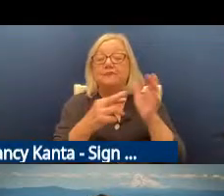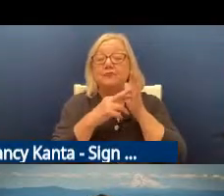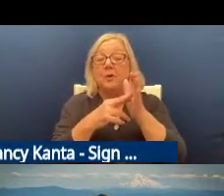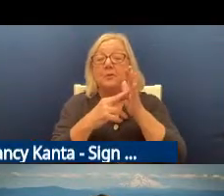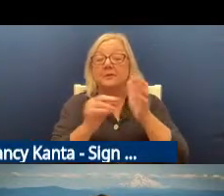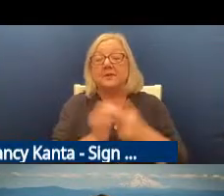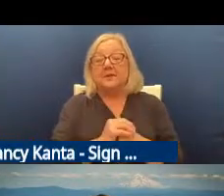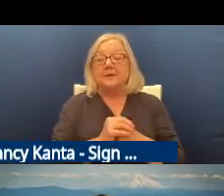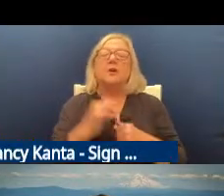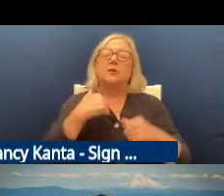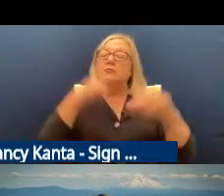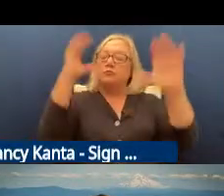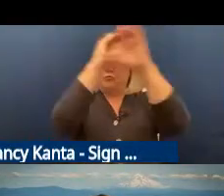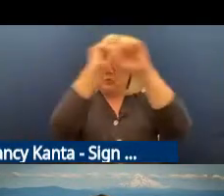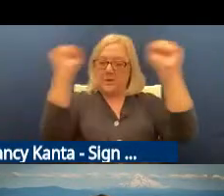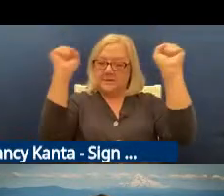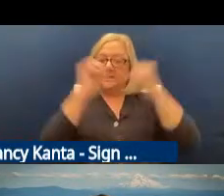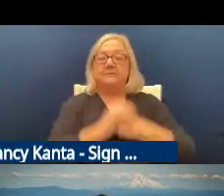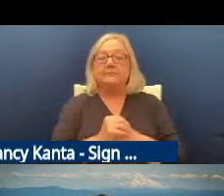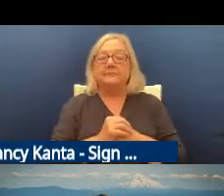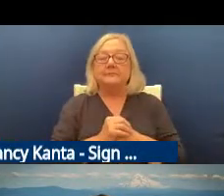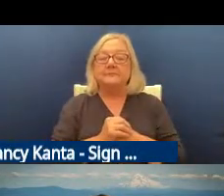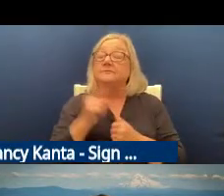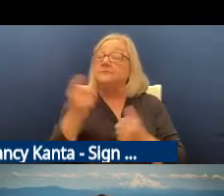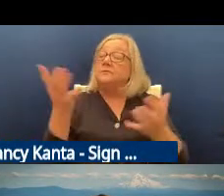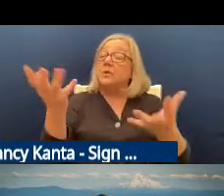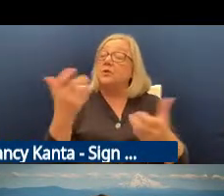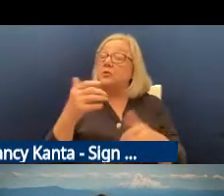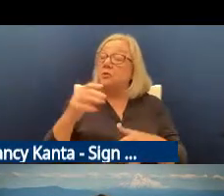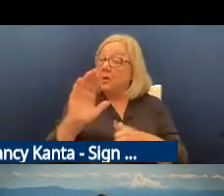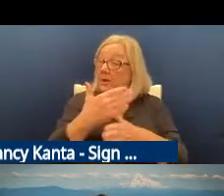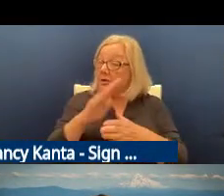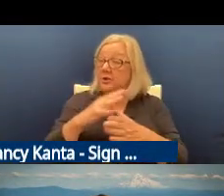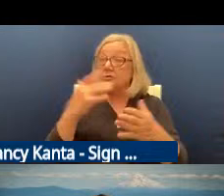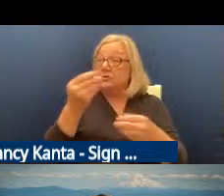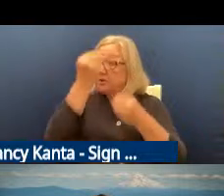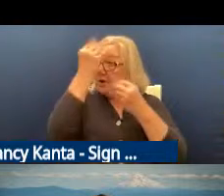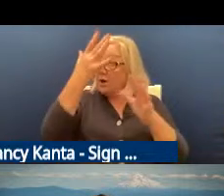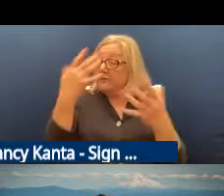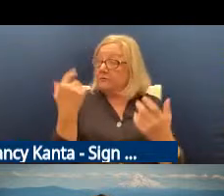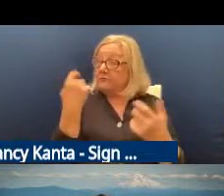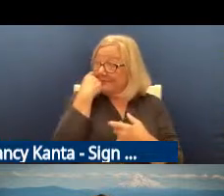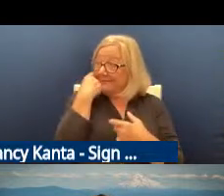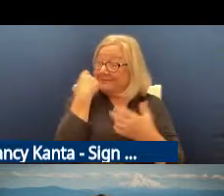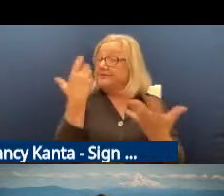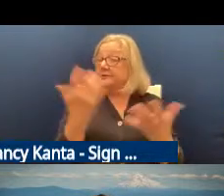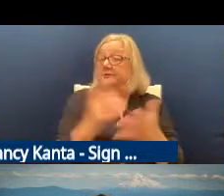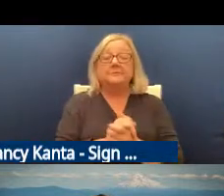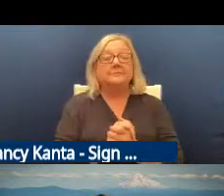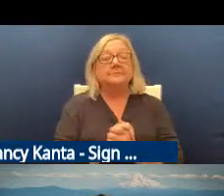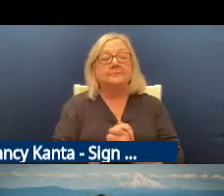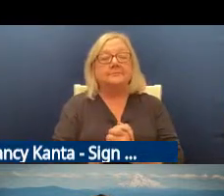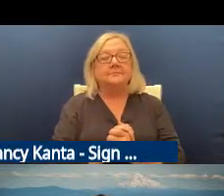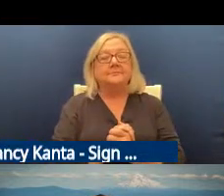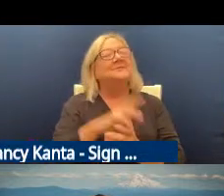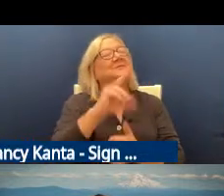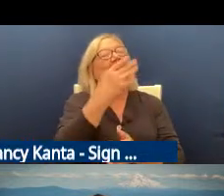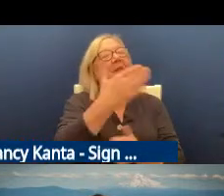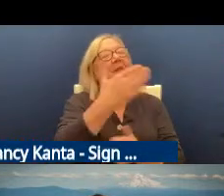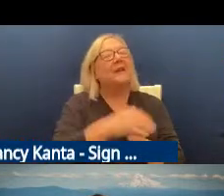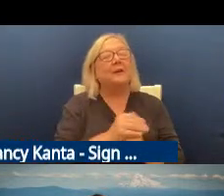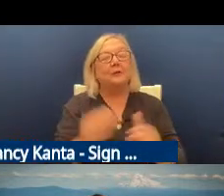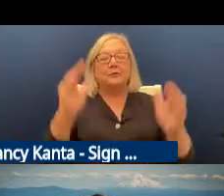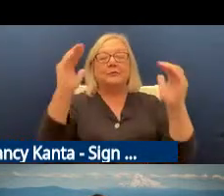Lynn, you have any updates you'd like to share? No, thank you. Okay, thank you. Next, we will have Southwest